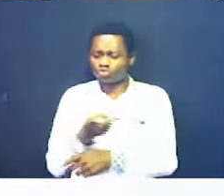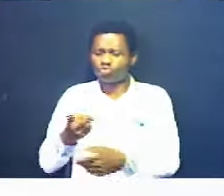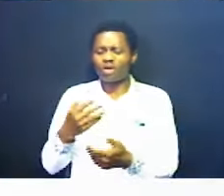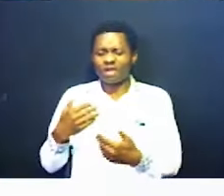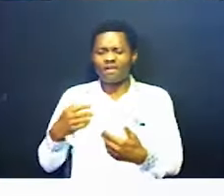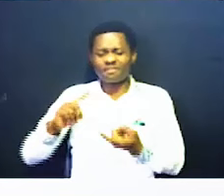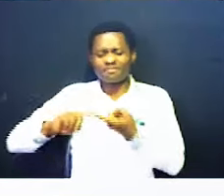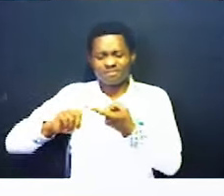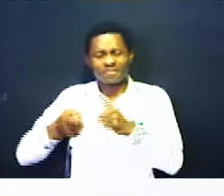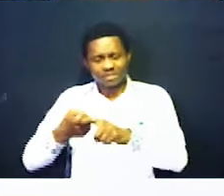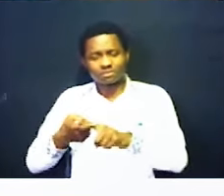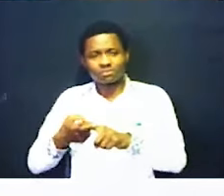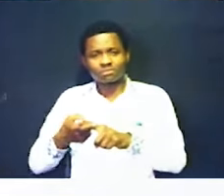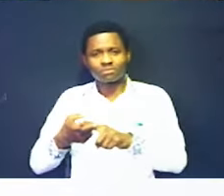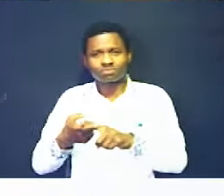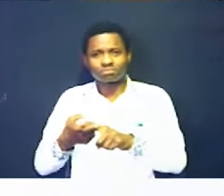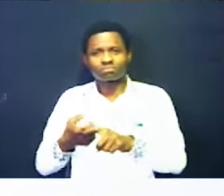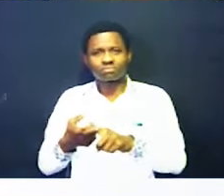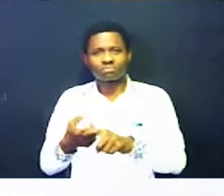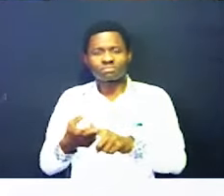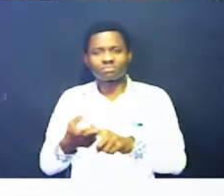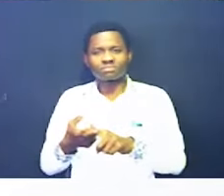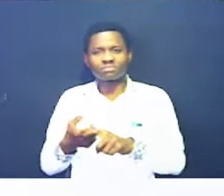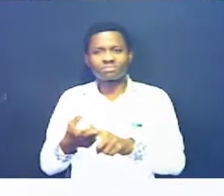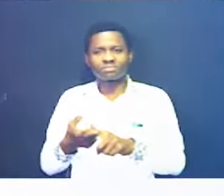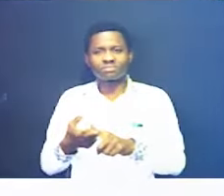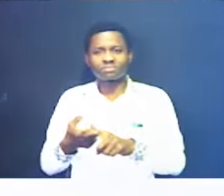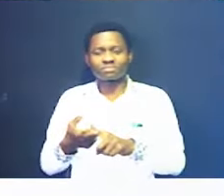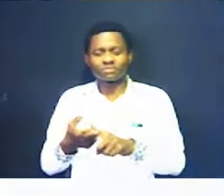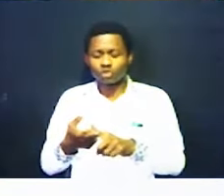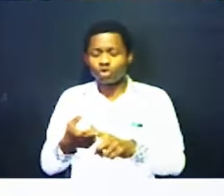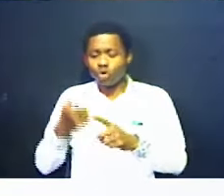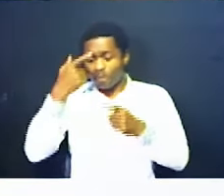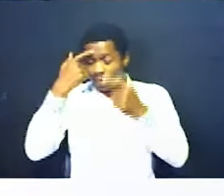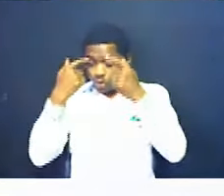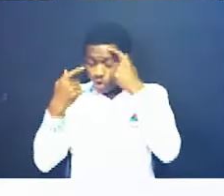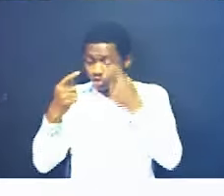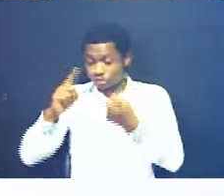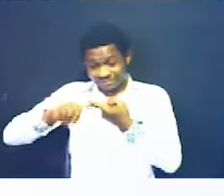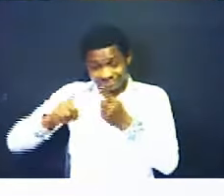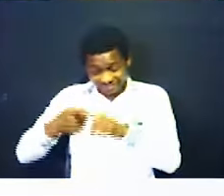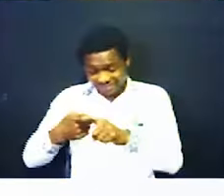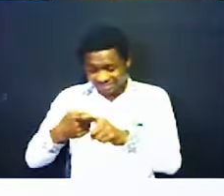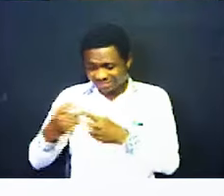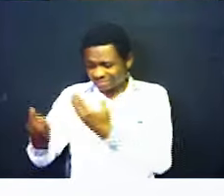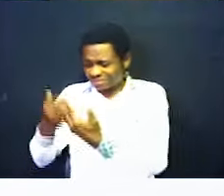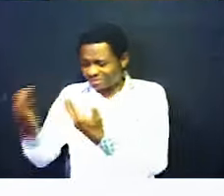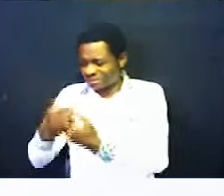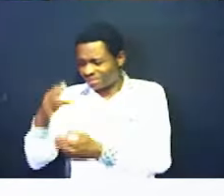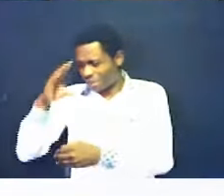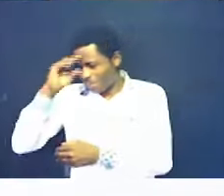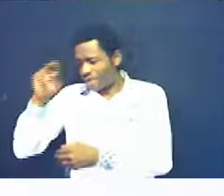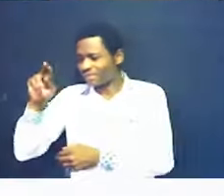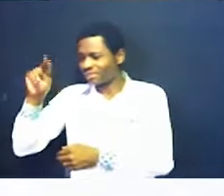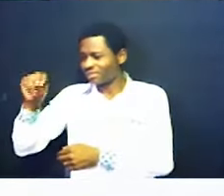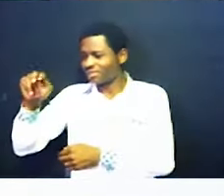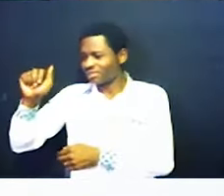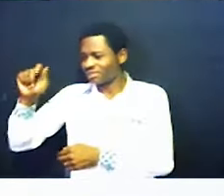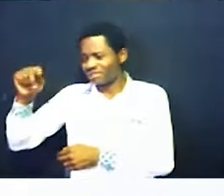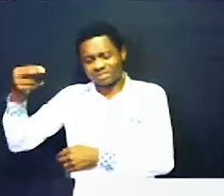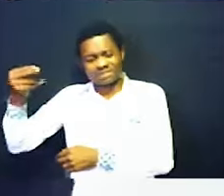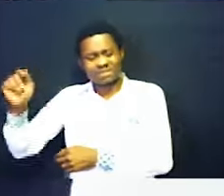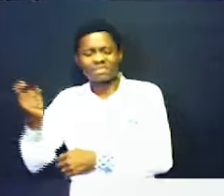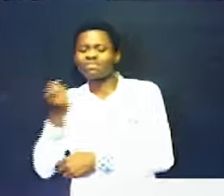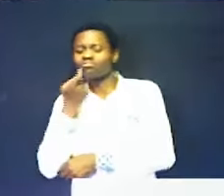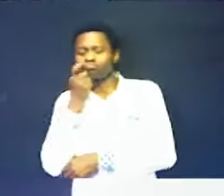what he said and how he said it, David realized that God was speaking to him. Na oni Nathan was a young fire kusi se